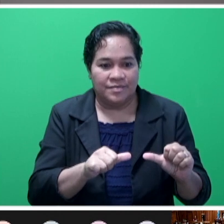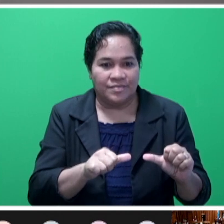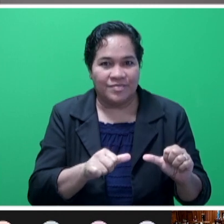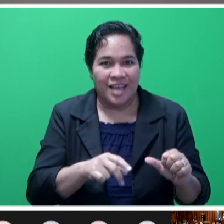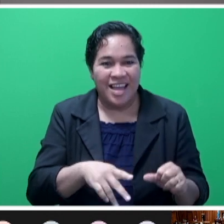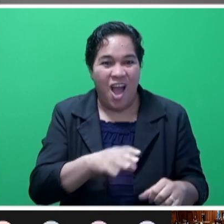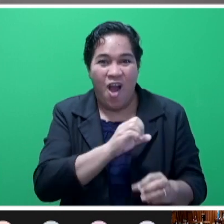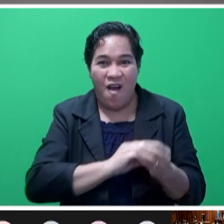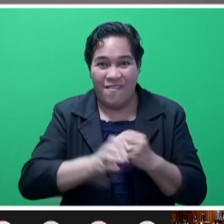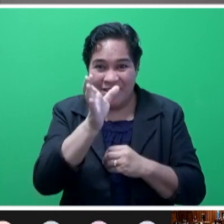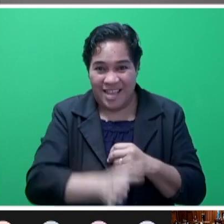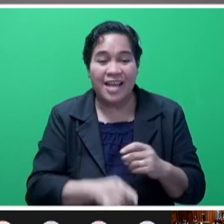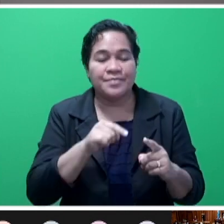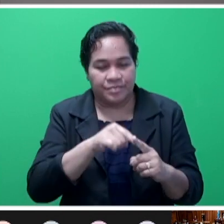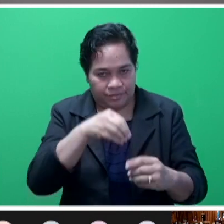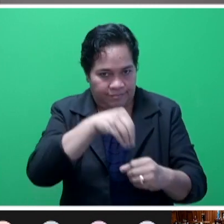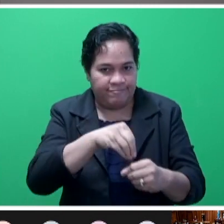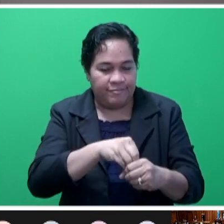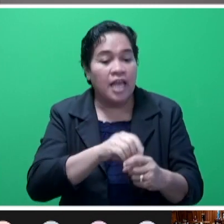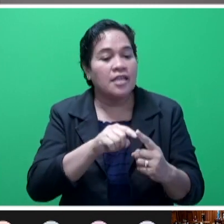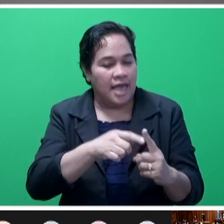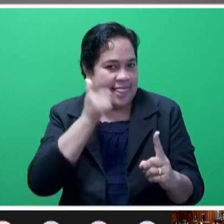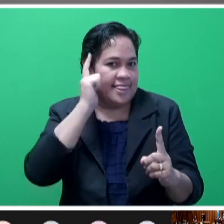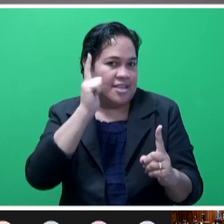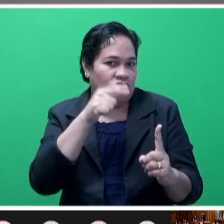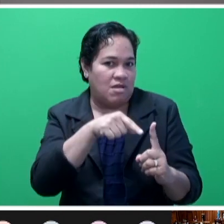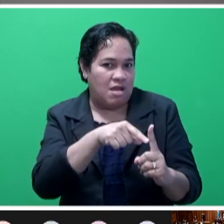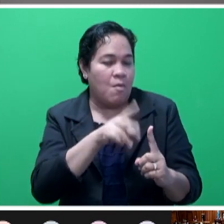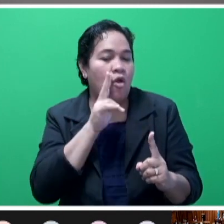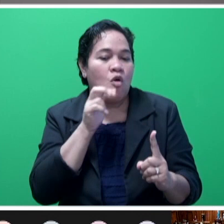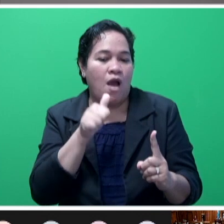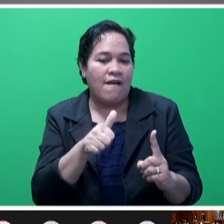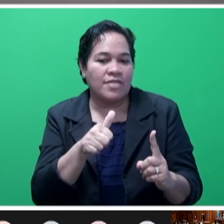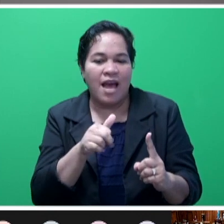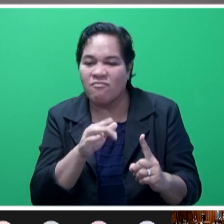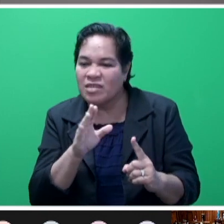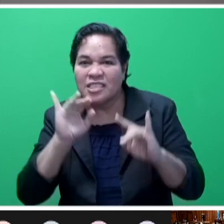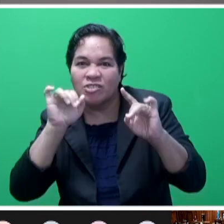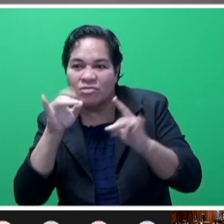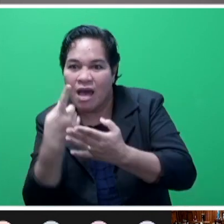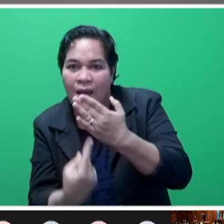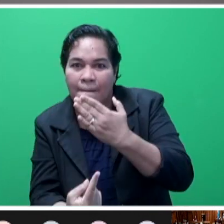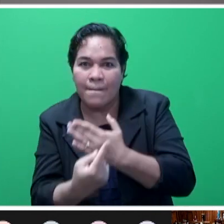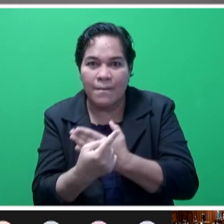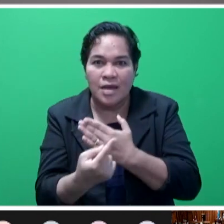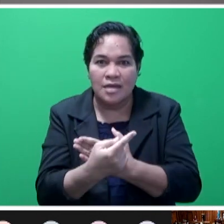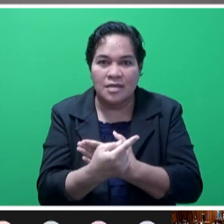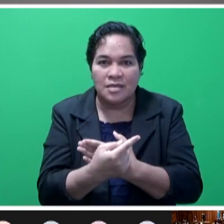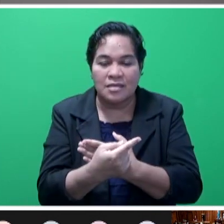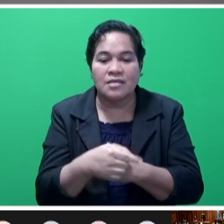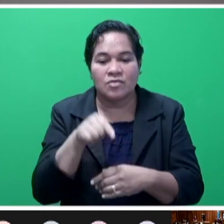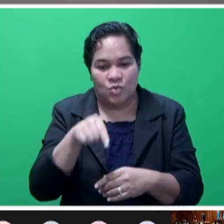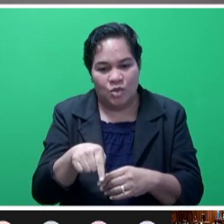protection officer who also teaches and looks after the incidents relating to anything that has to